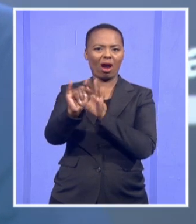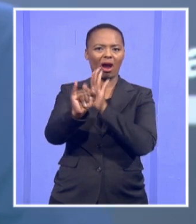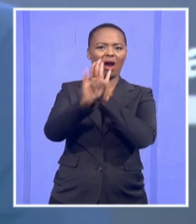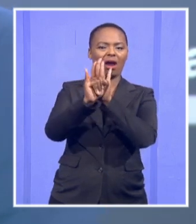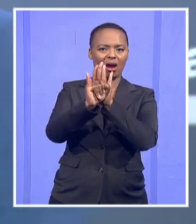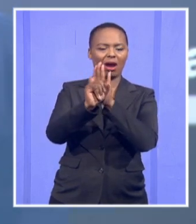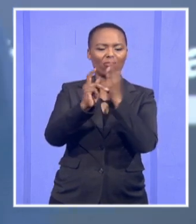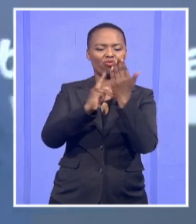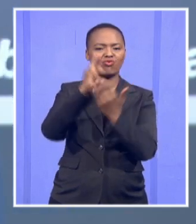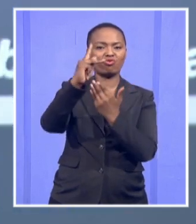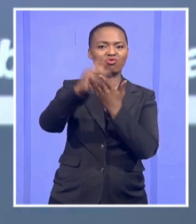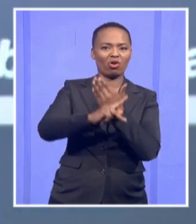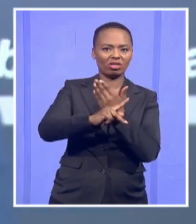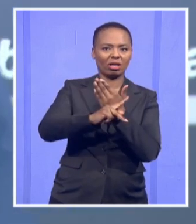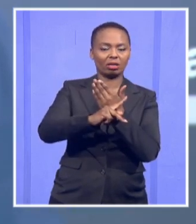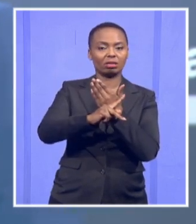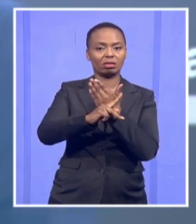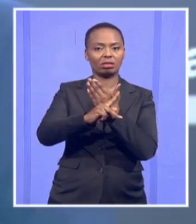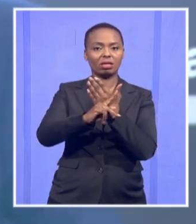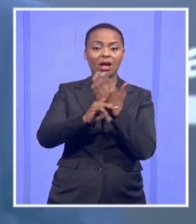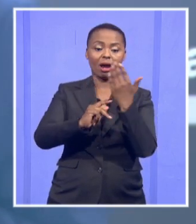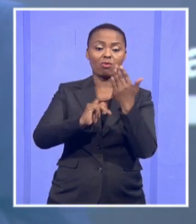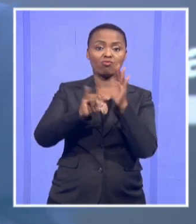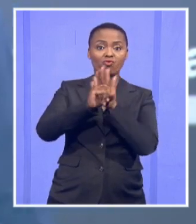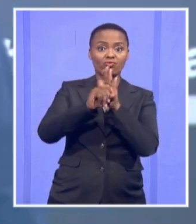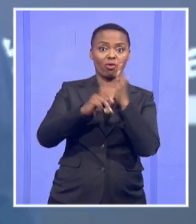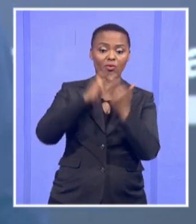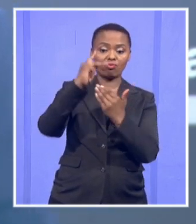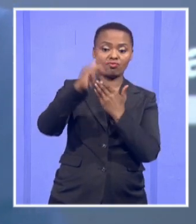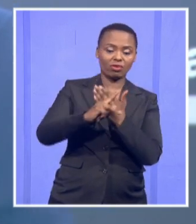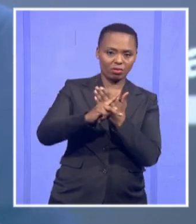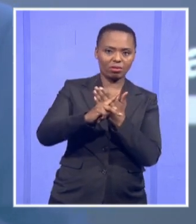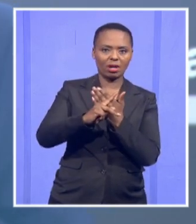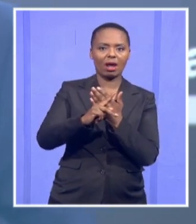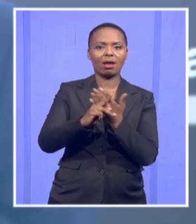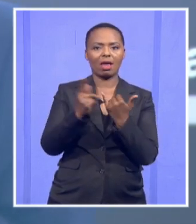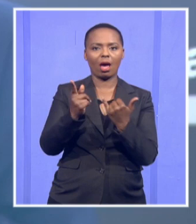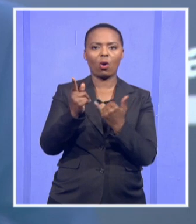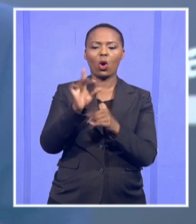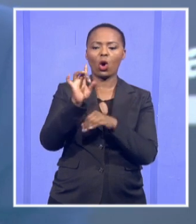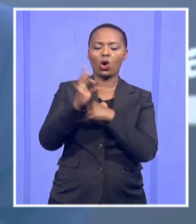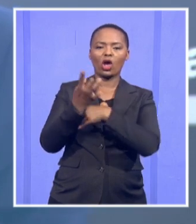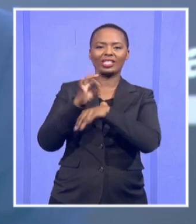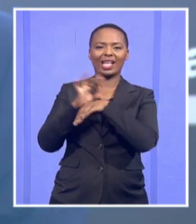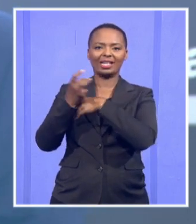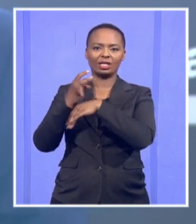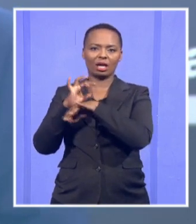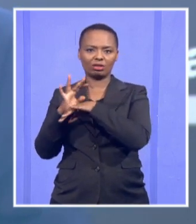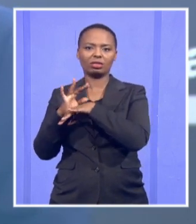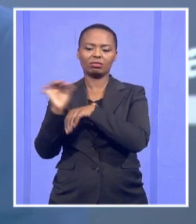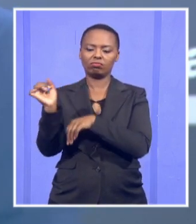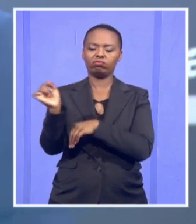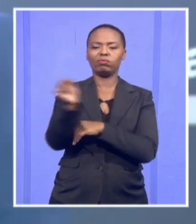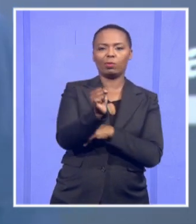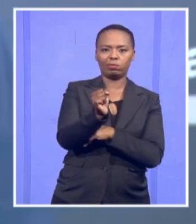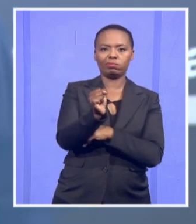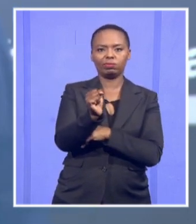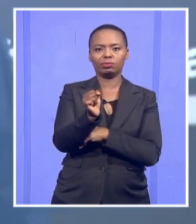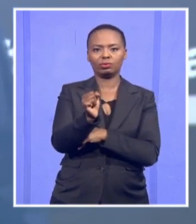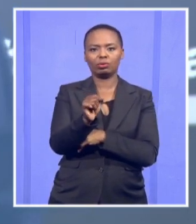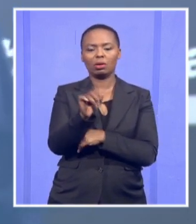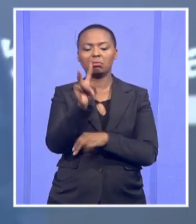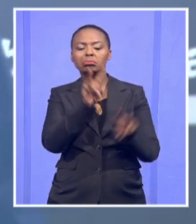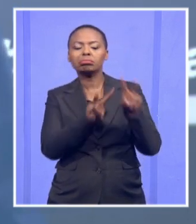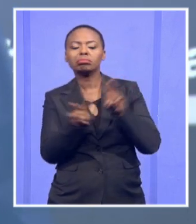project. Once that has been identified, the consultants will then be appointed to go through those stages, all 4 of them